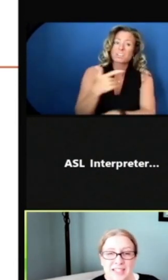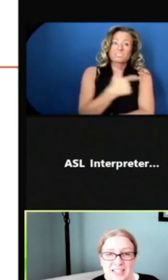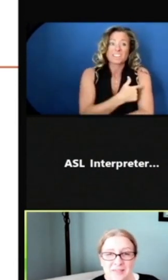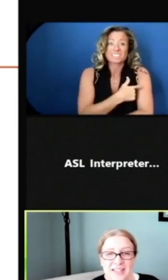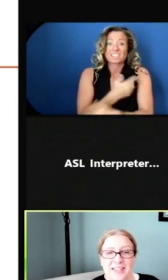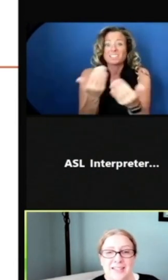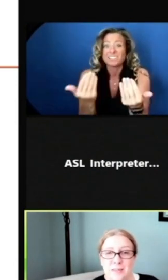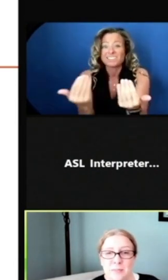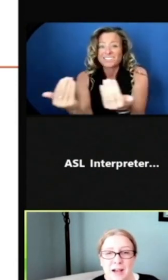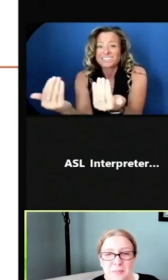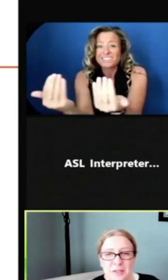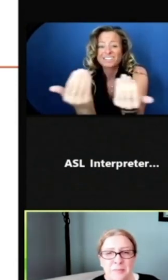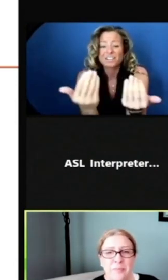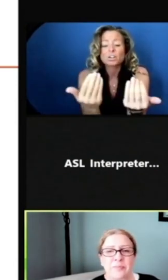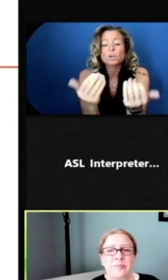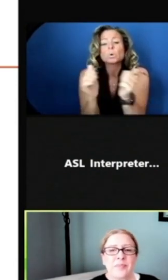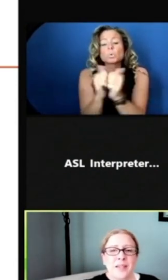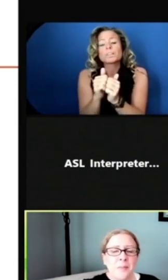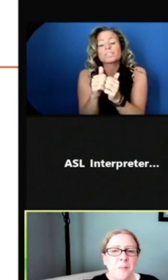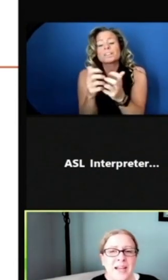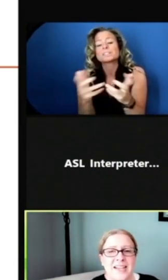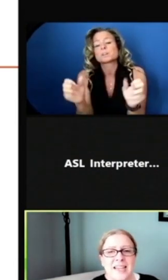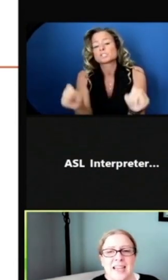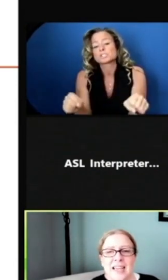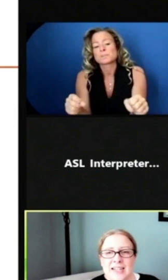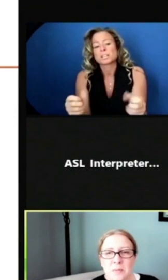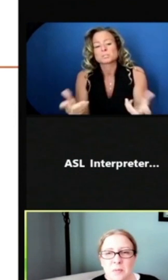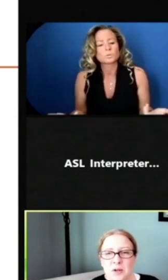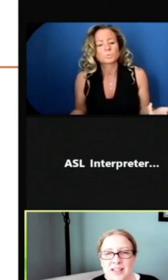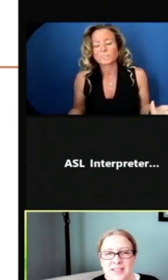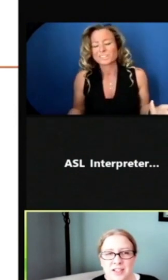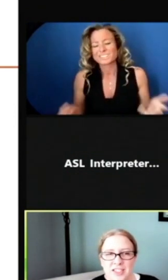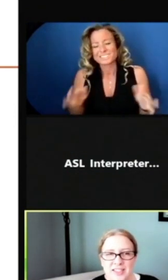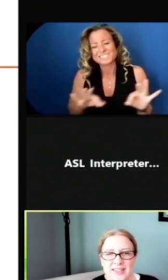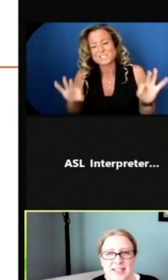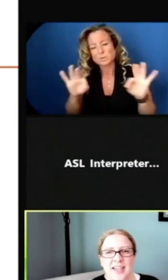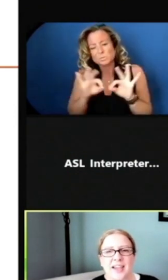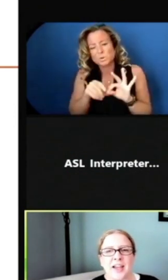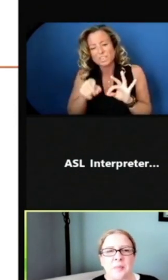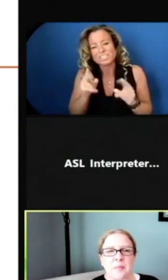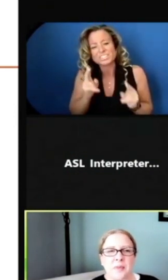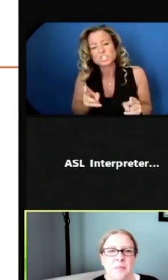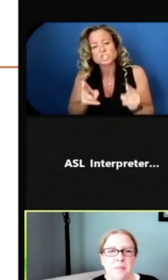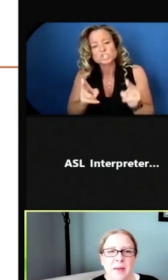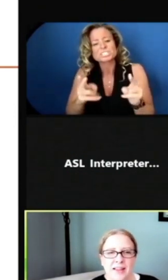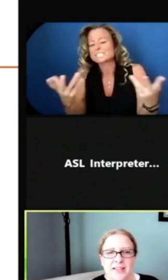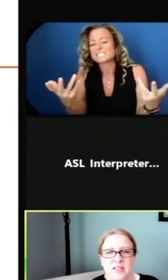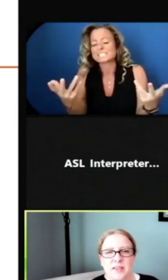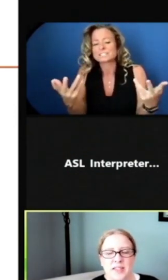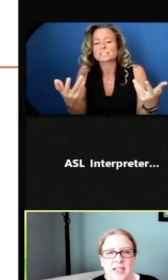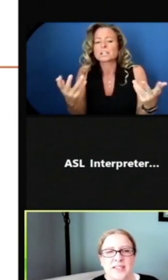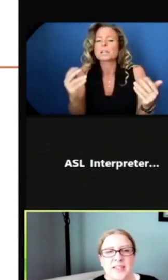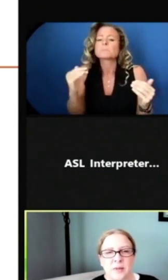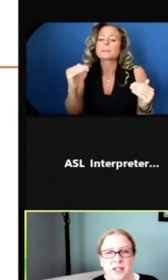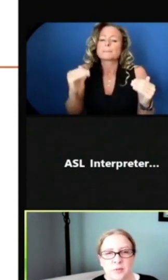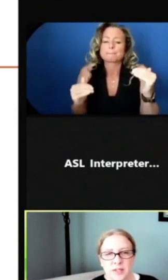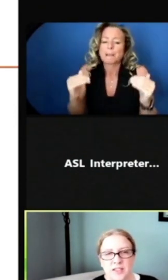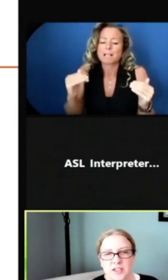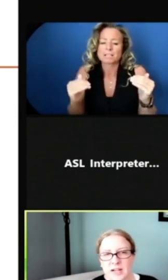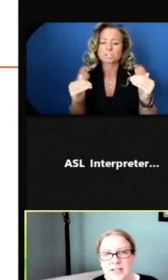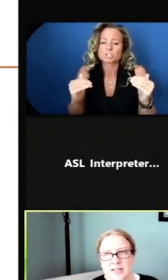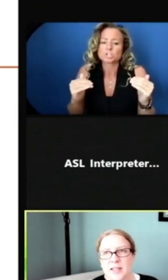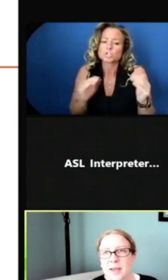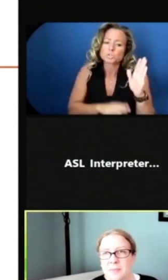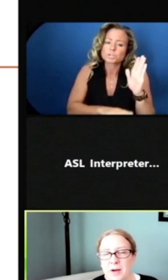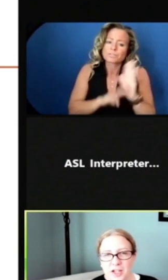with COVID-19 vaccines as possible. But it's important that this urgency be balanced with the need to build